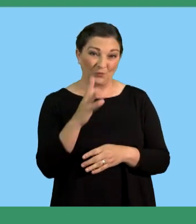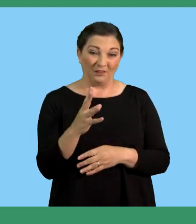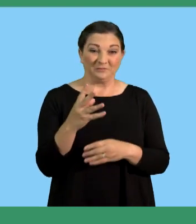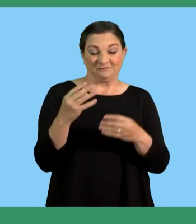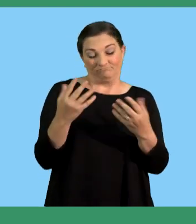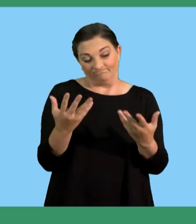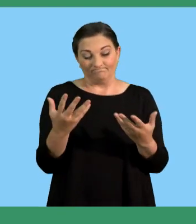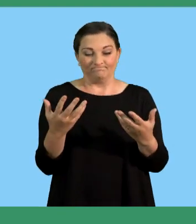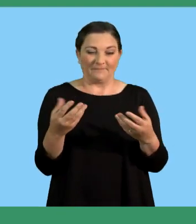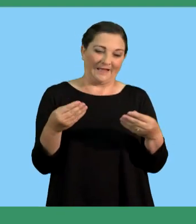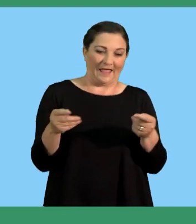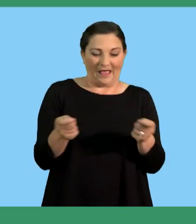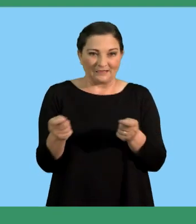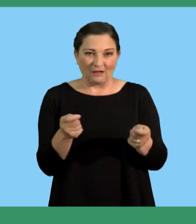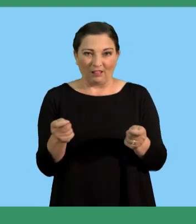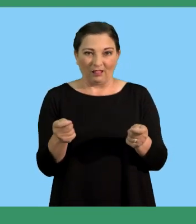increasing,